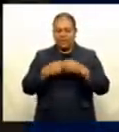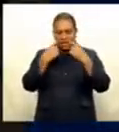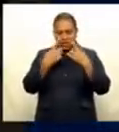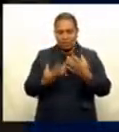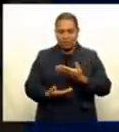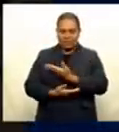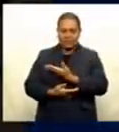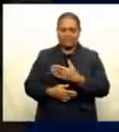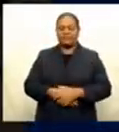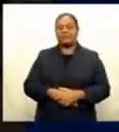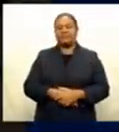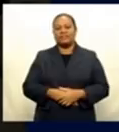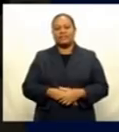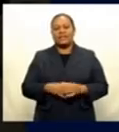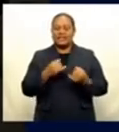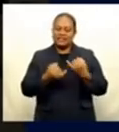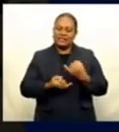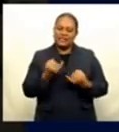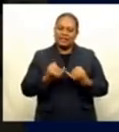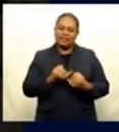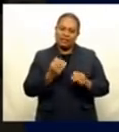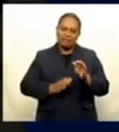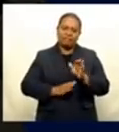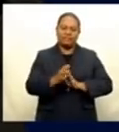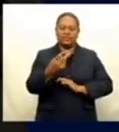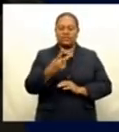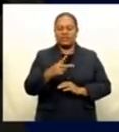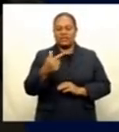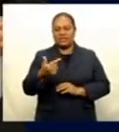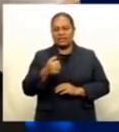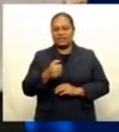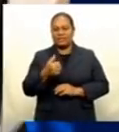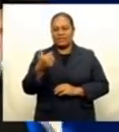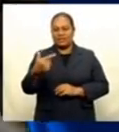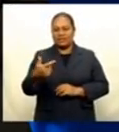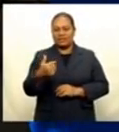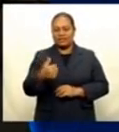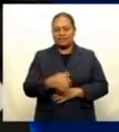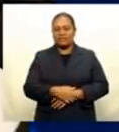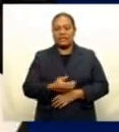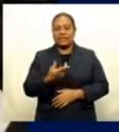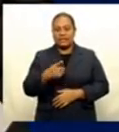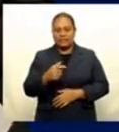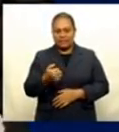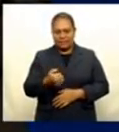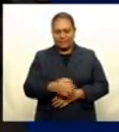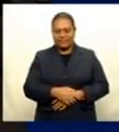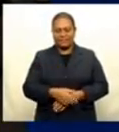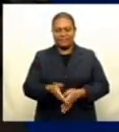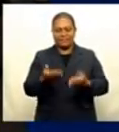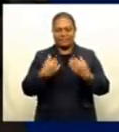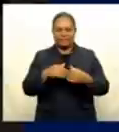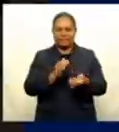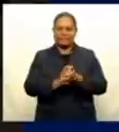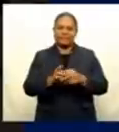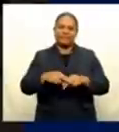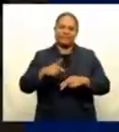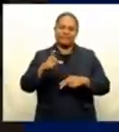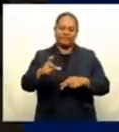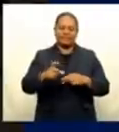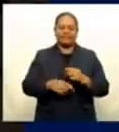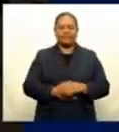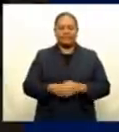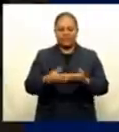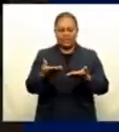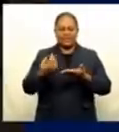$1,889 per ounce, and silver was up at $27.76. And we now join Sunifa from HFC Bank to give us the